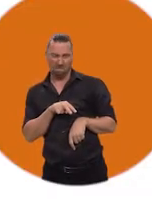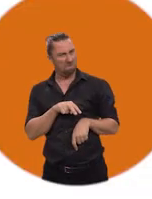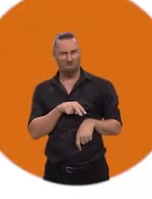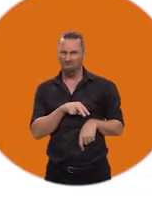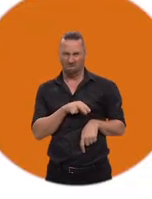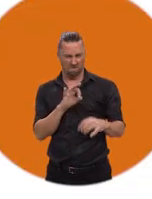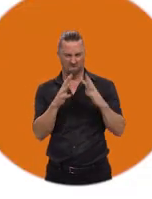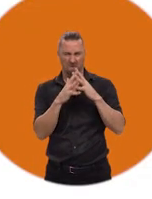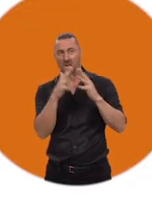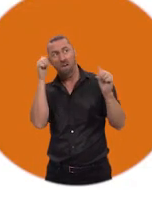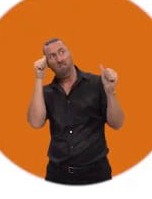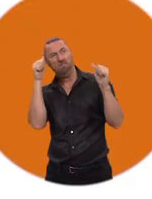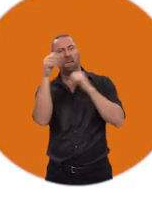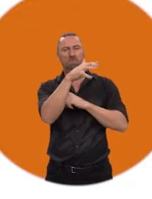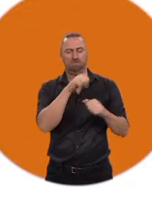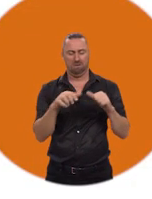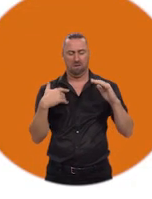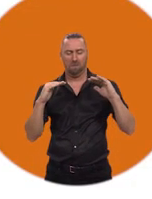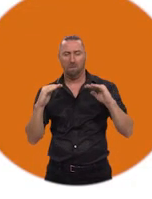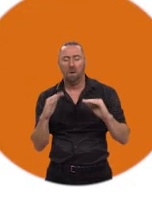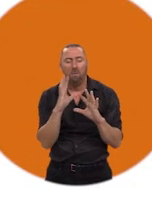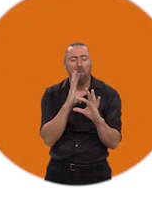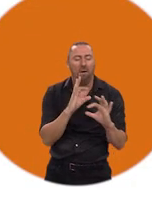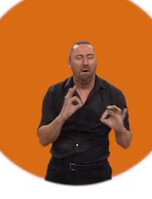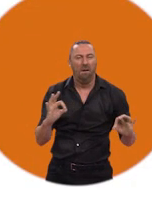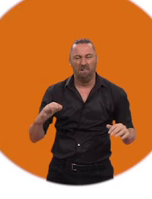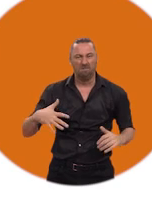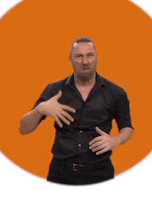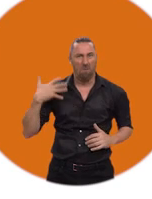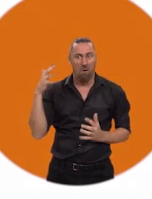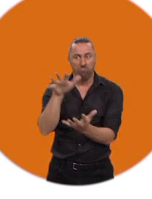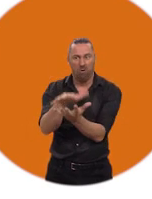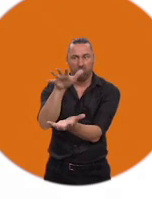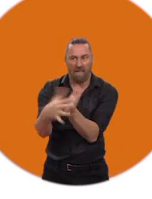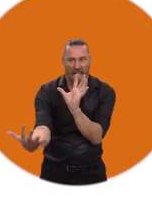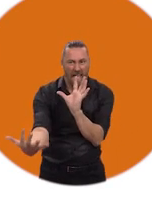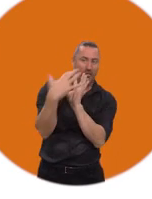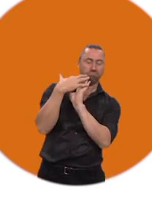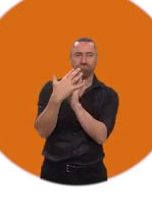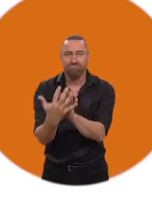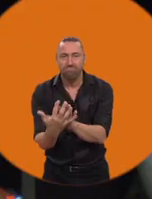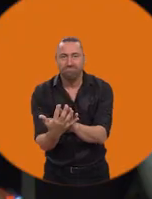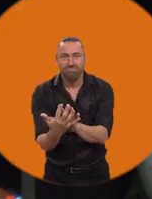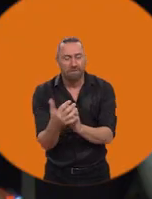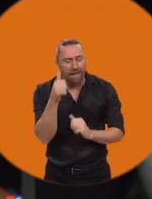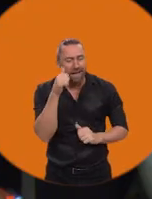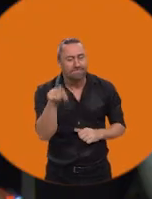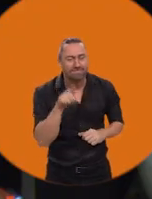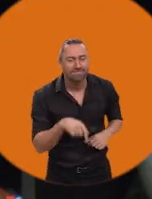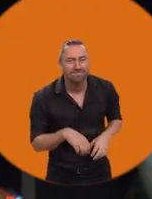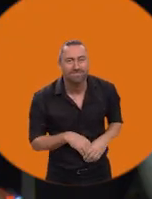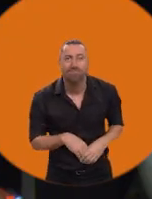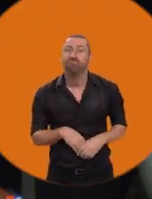take a lower profile to avoid being supper for a sly crocodile. And that